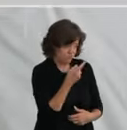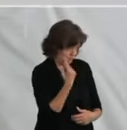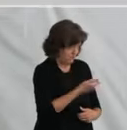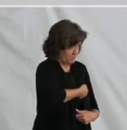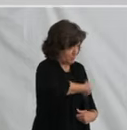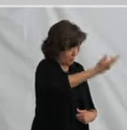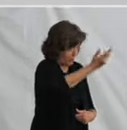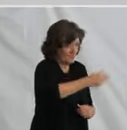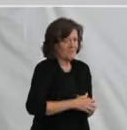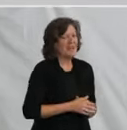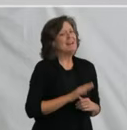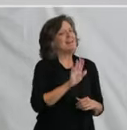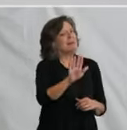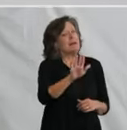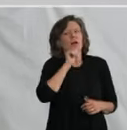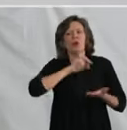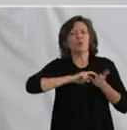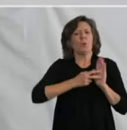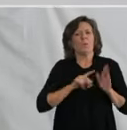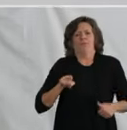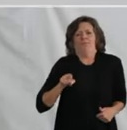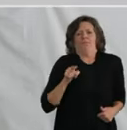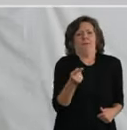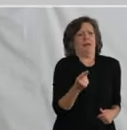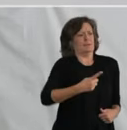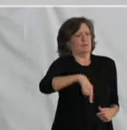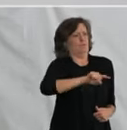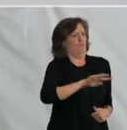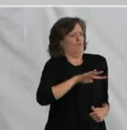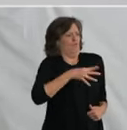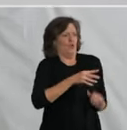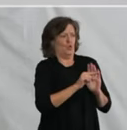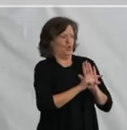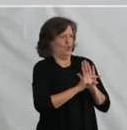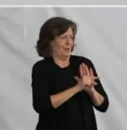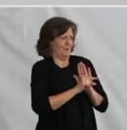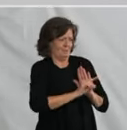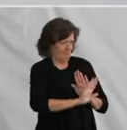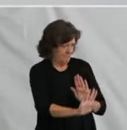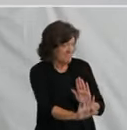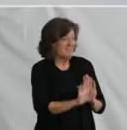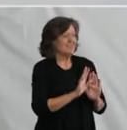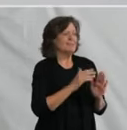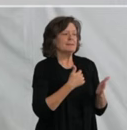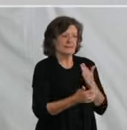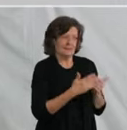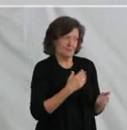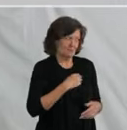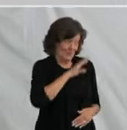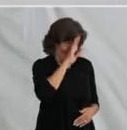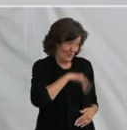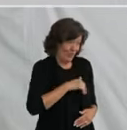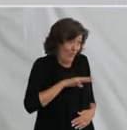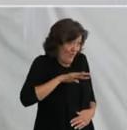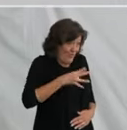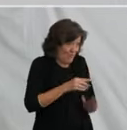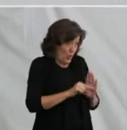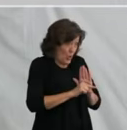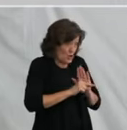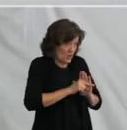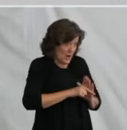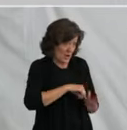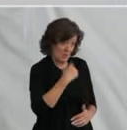graders in the tent, but the rest of us know that there is not a fourth grader alive who can throw a discus in